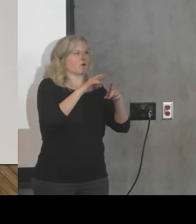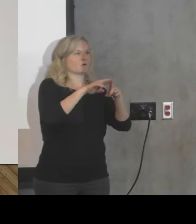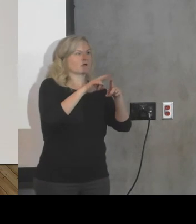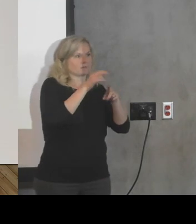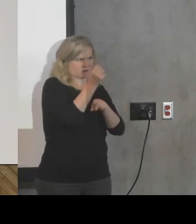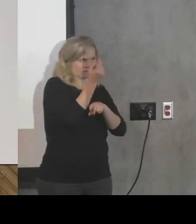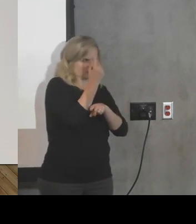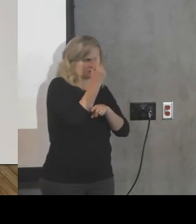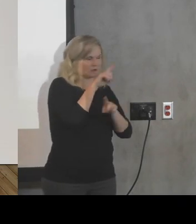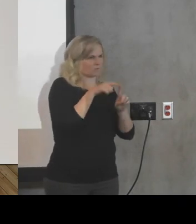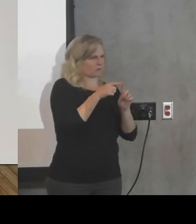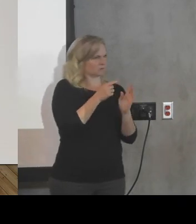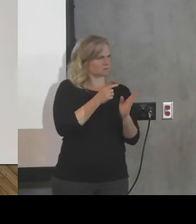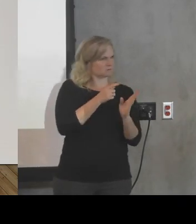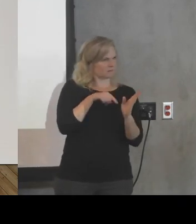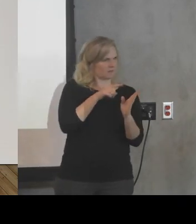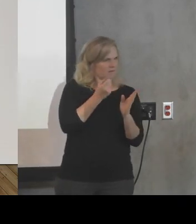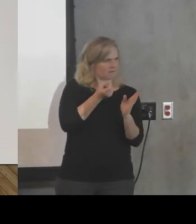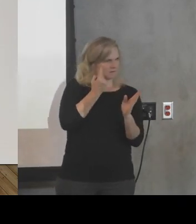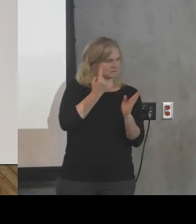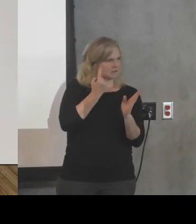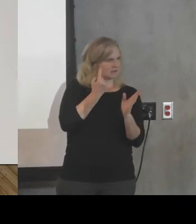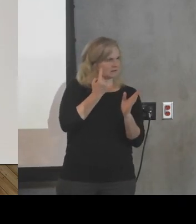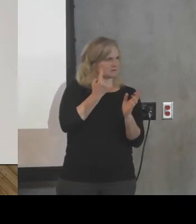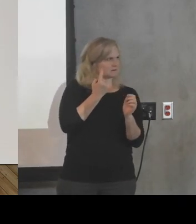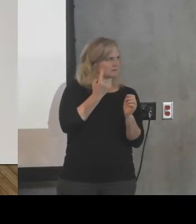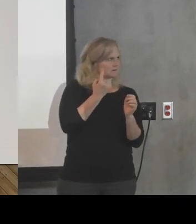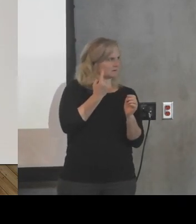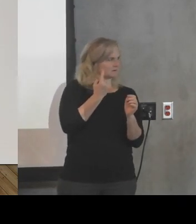once you understand